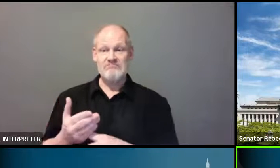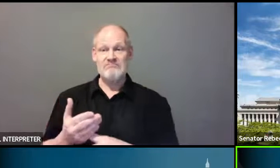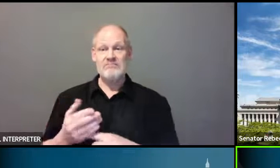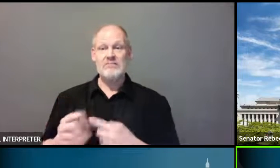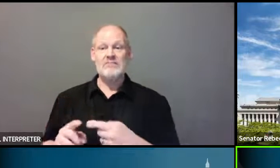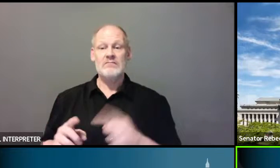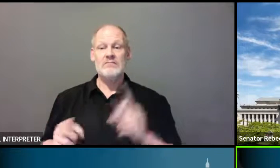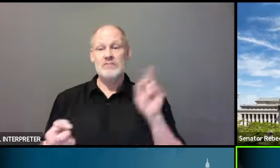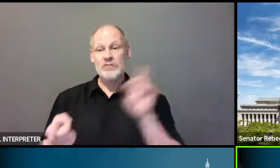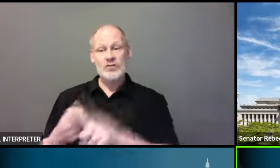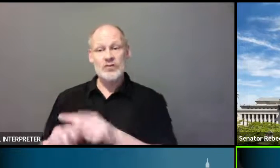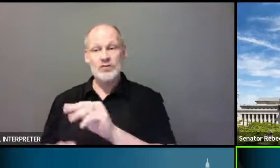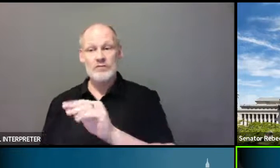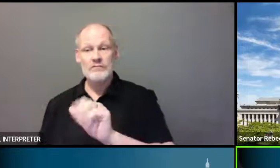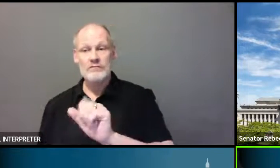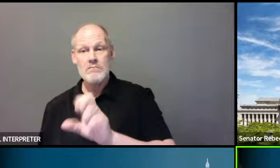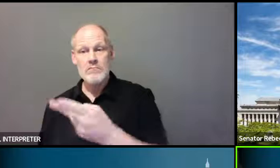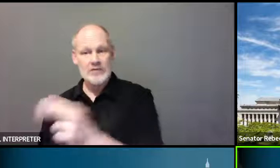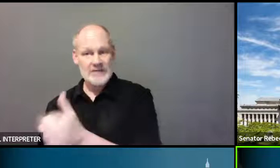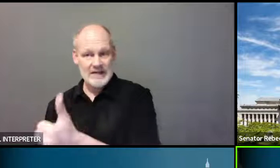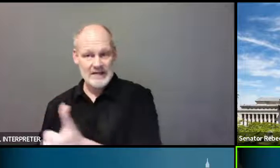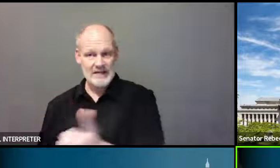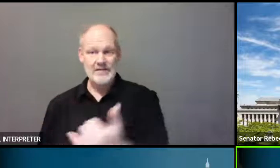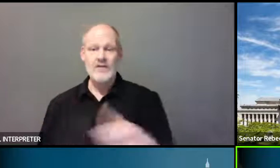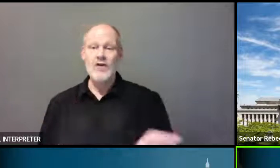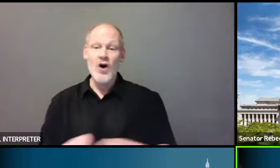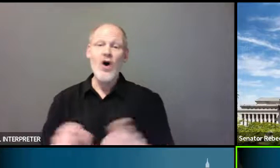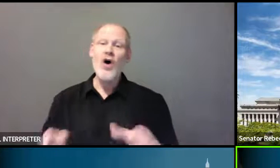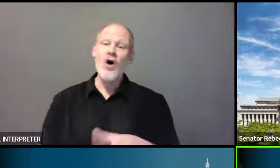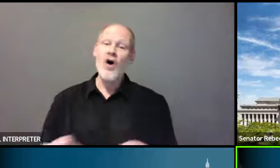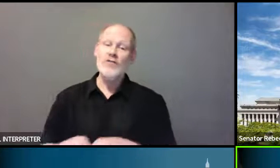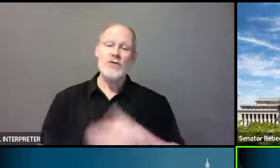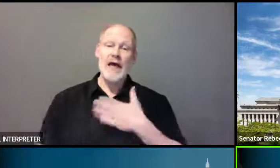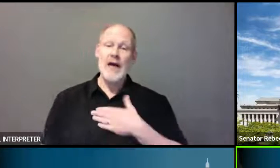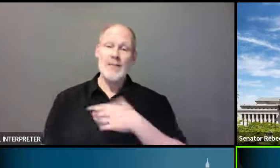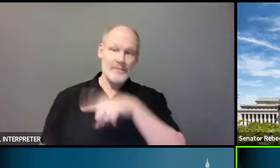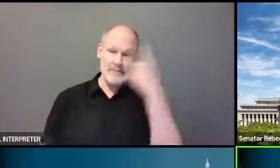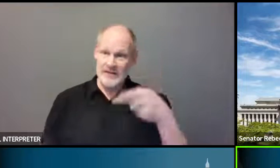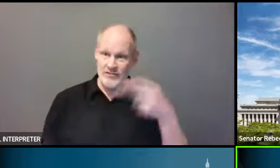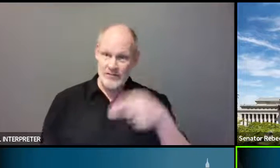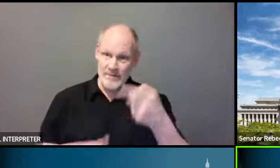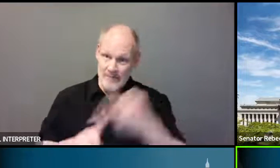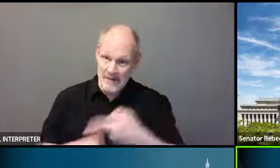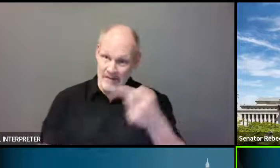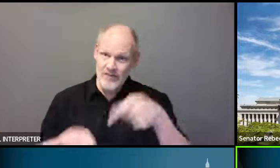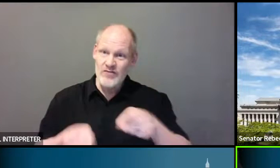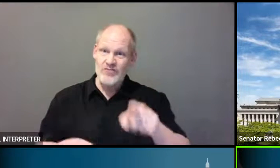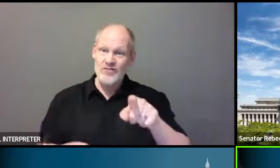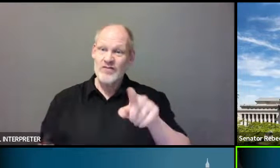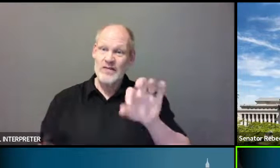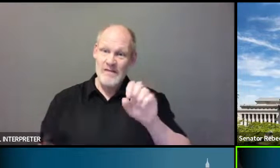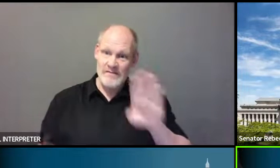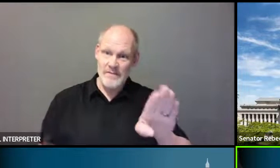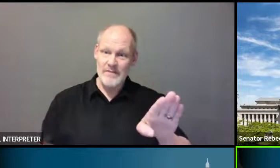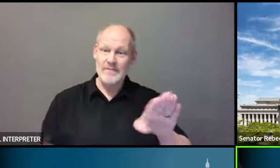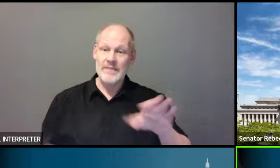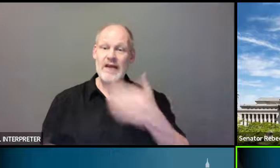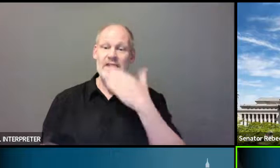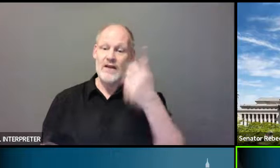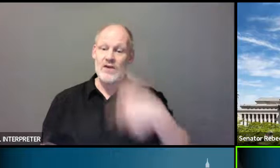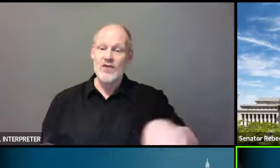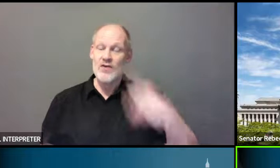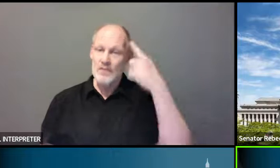also say in this month of February, happy Black History Month, and to all who continue to champion racial